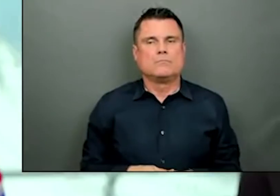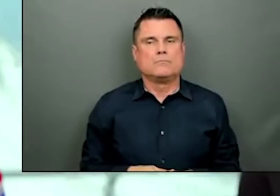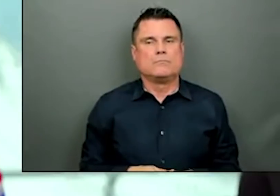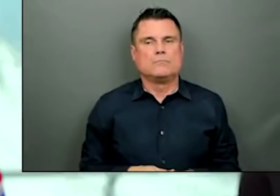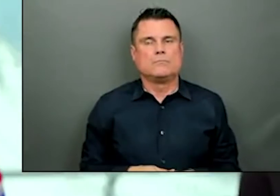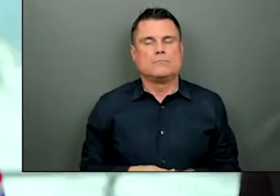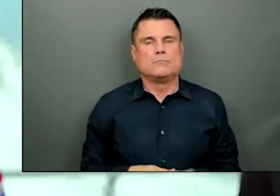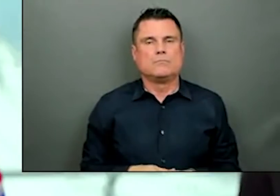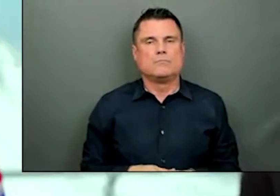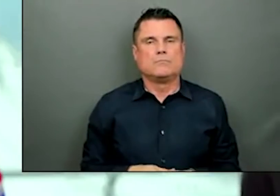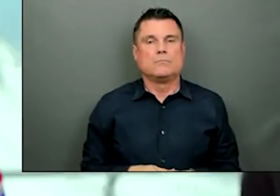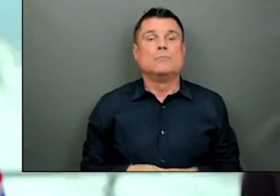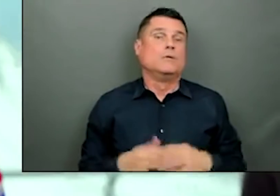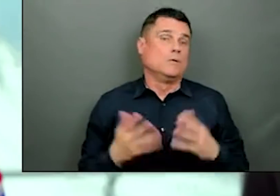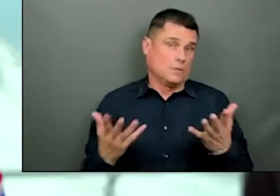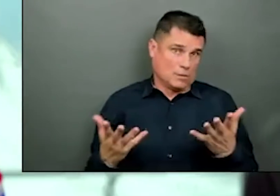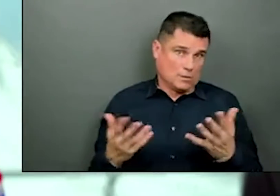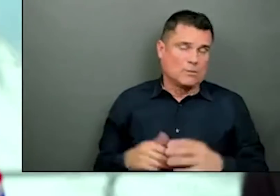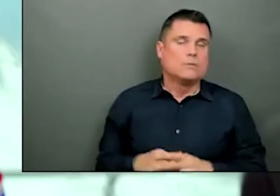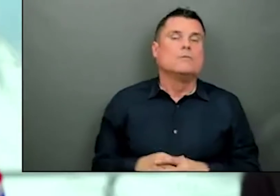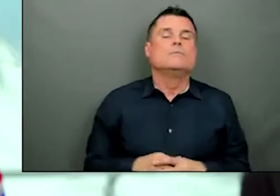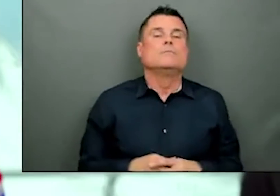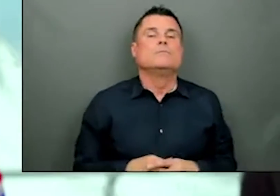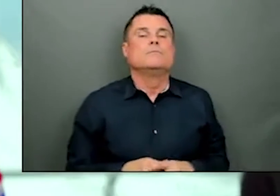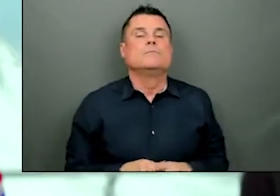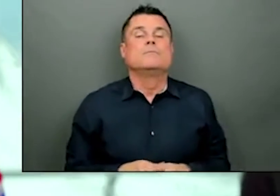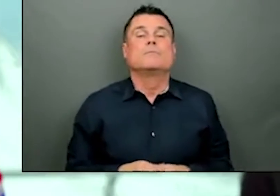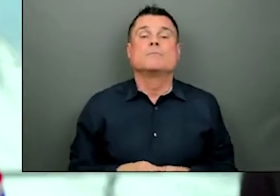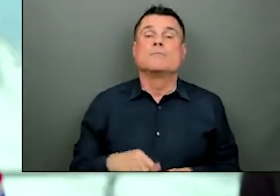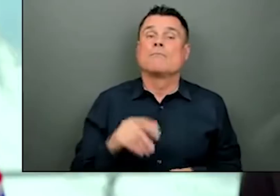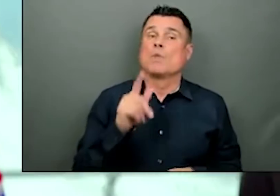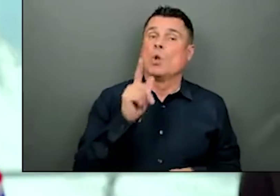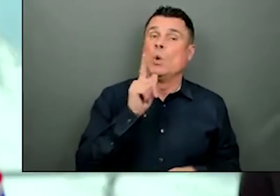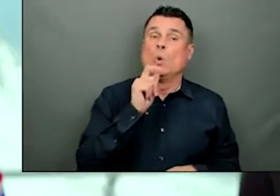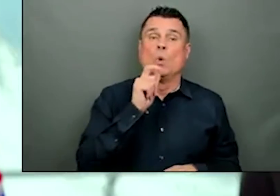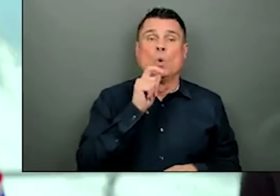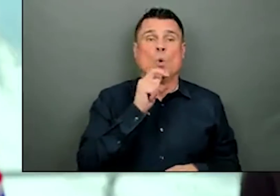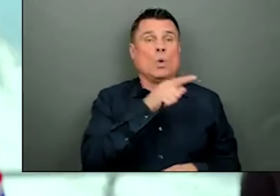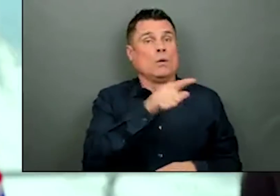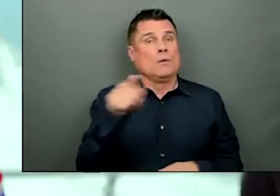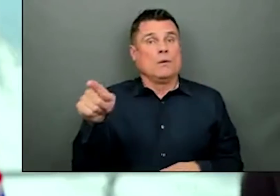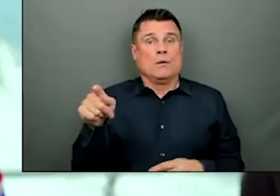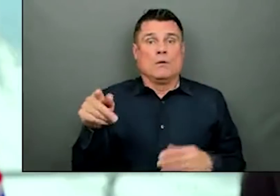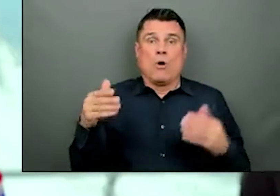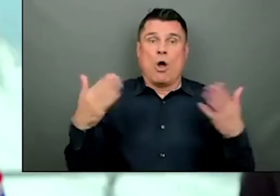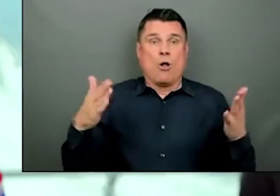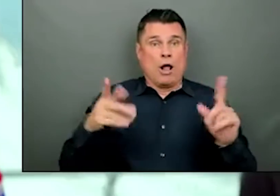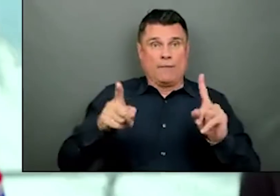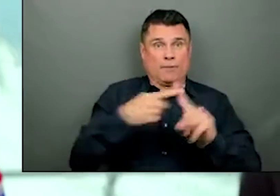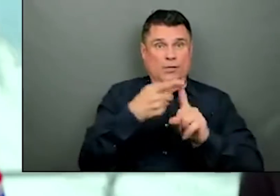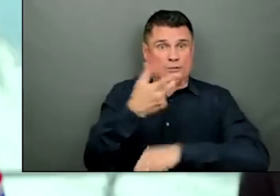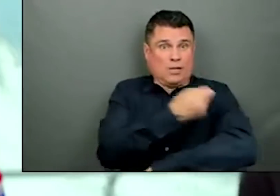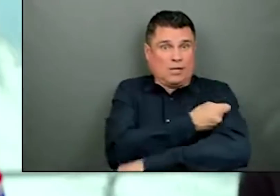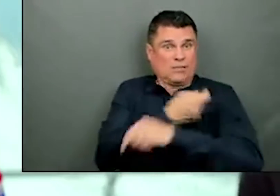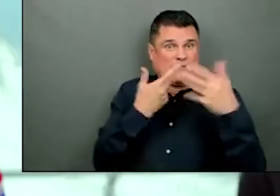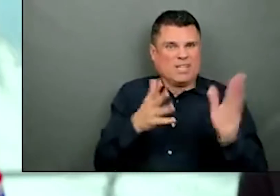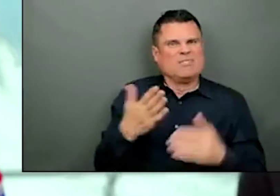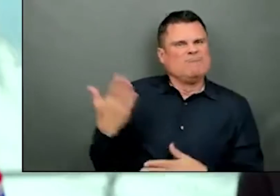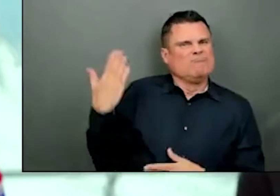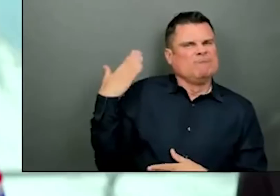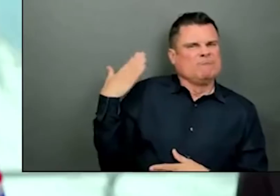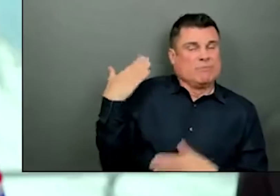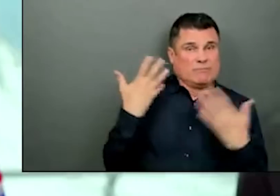than 4 months. We are on track. If the vaccines continue to come, we're on track to get